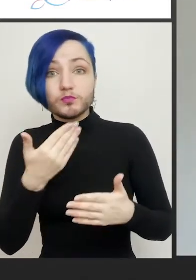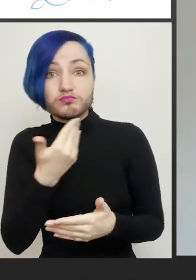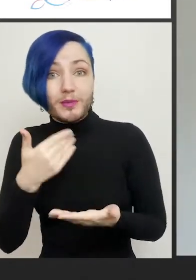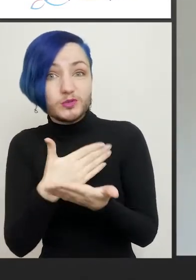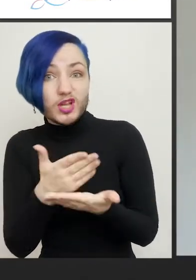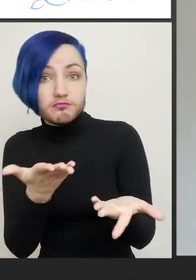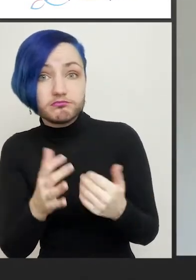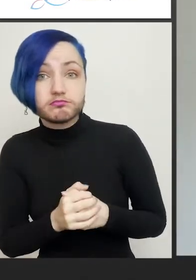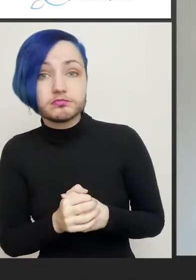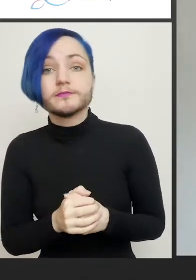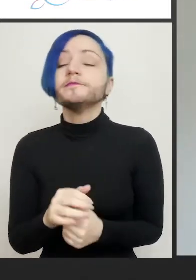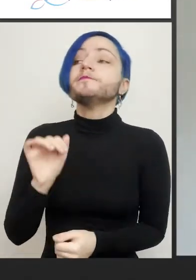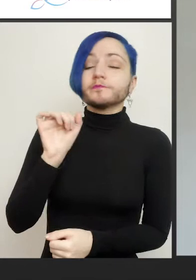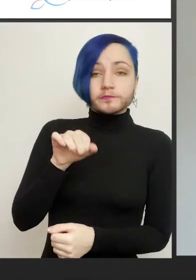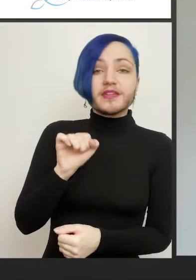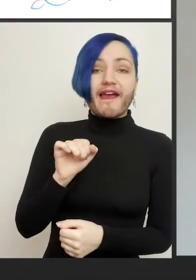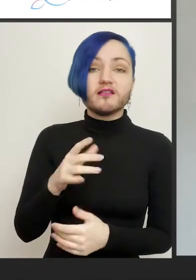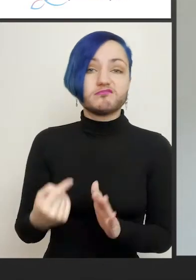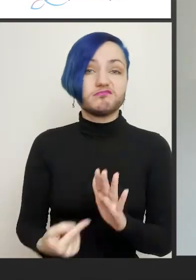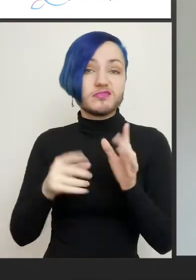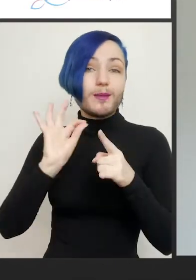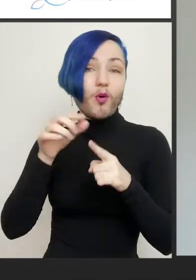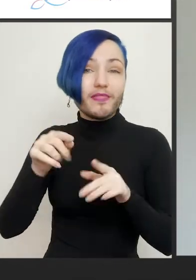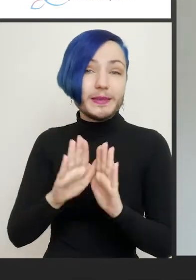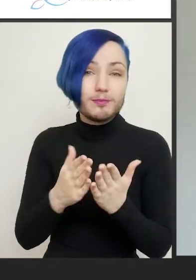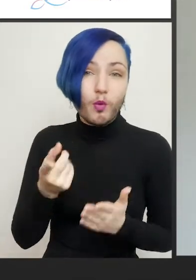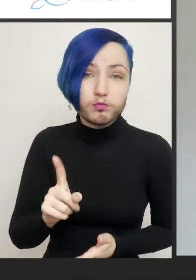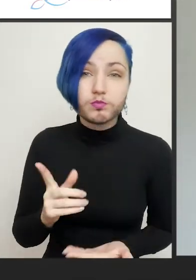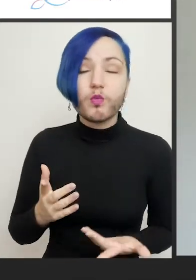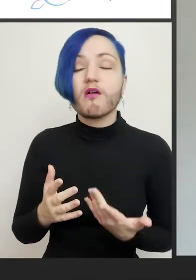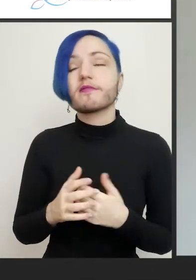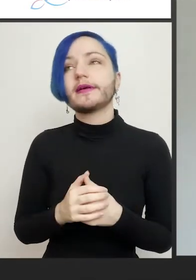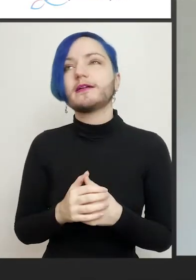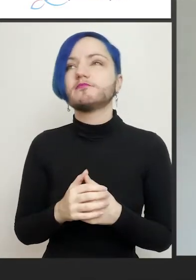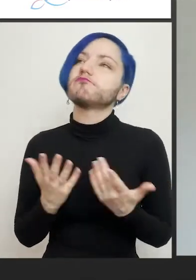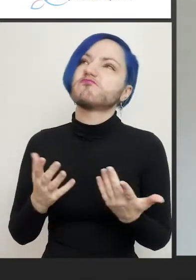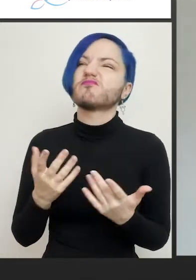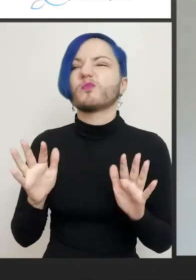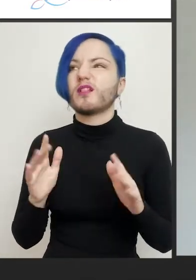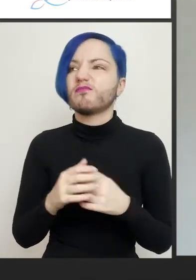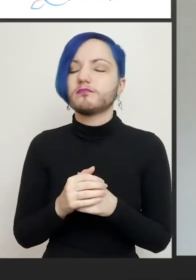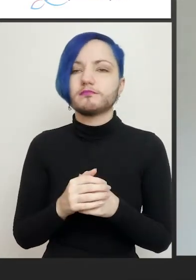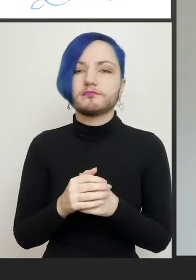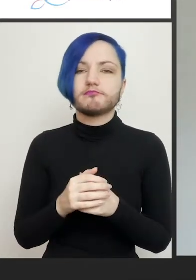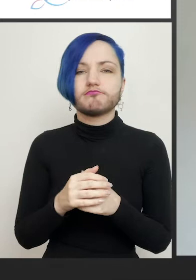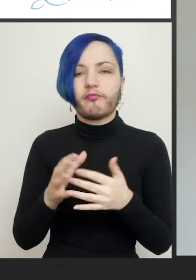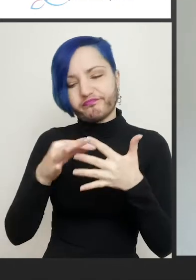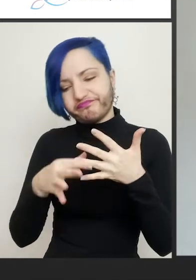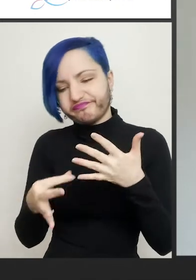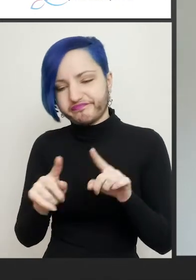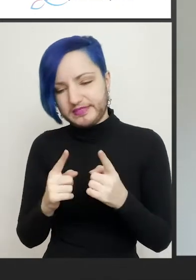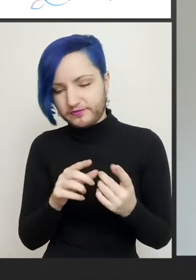Yeah, so the central argument of the book really is that, I mean, like there's a few sort of strands to it. Firstly, that